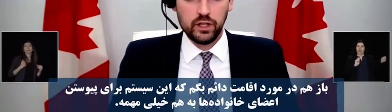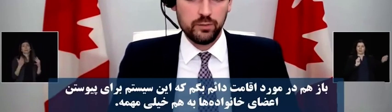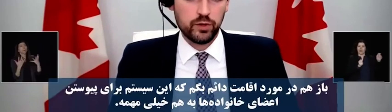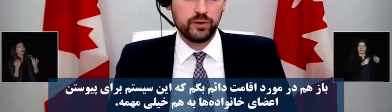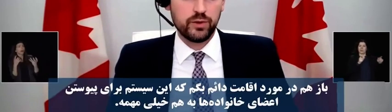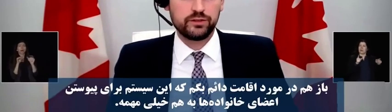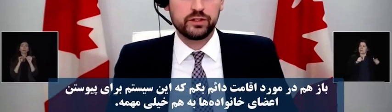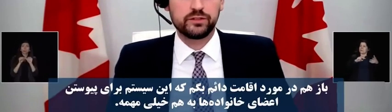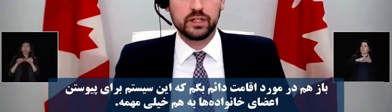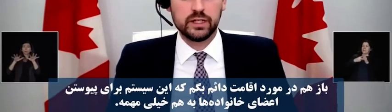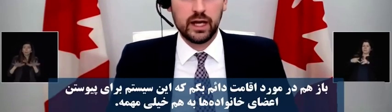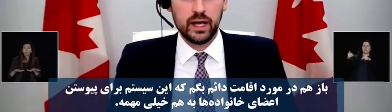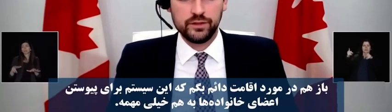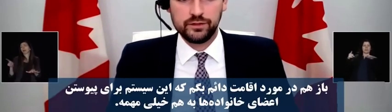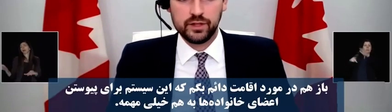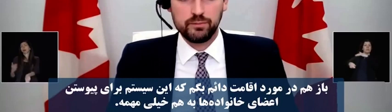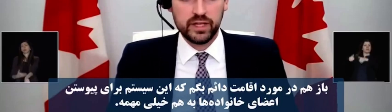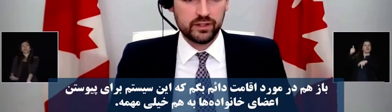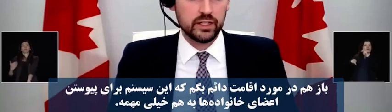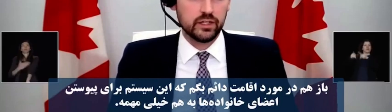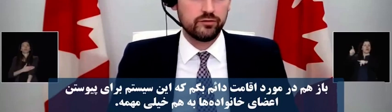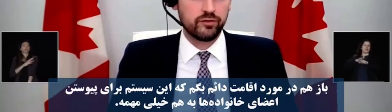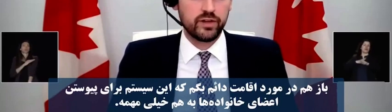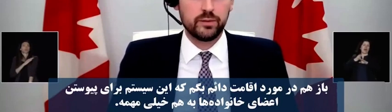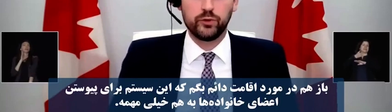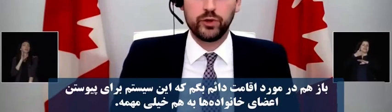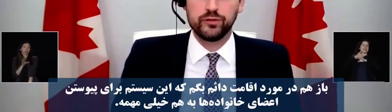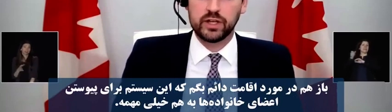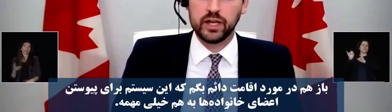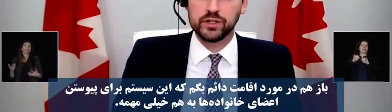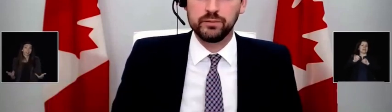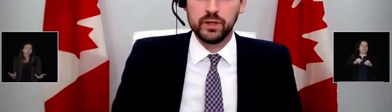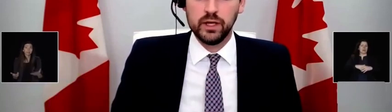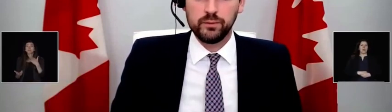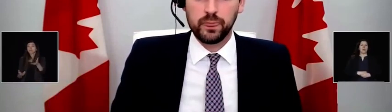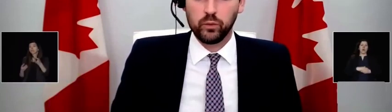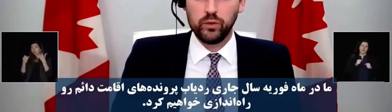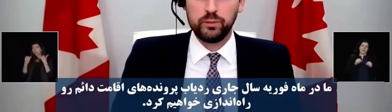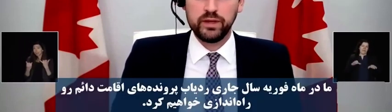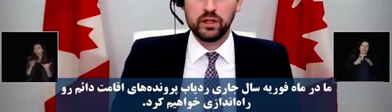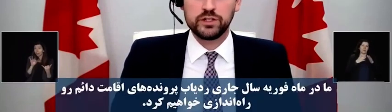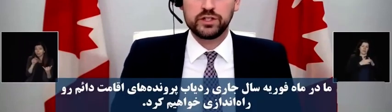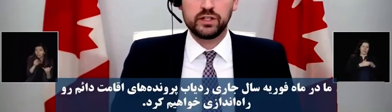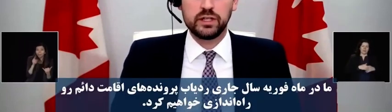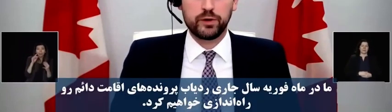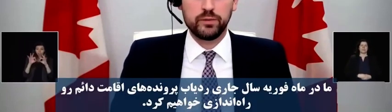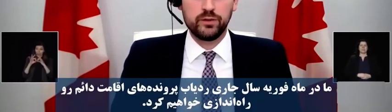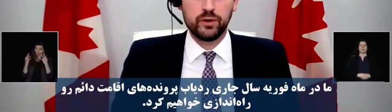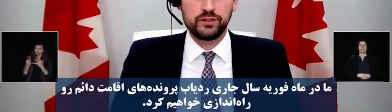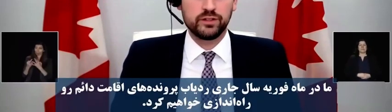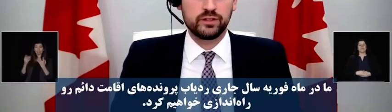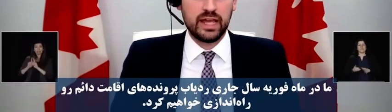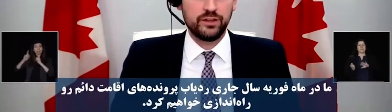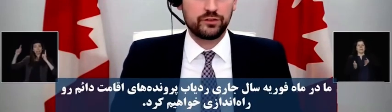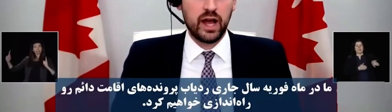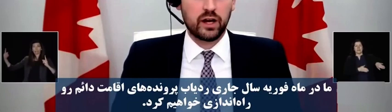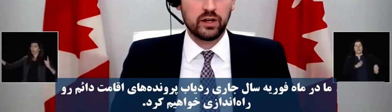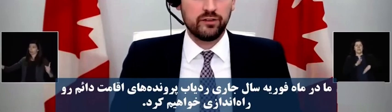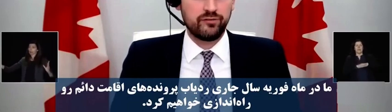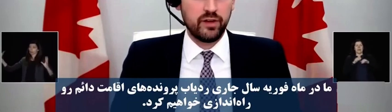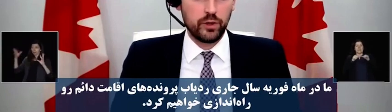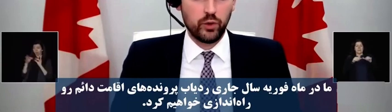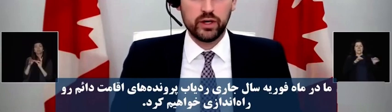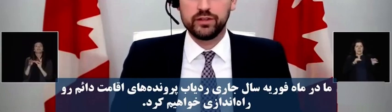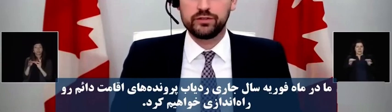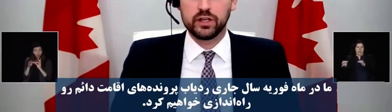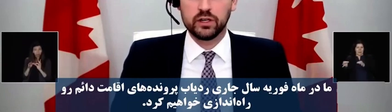Still on permanent residency, and this is a big deal for family reunification. We will be launching the permanent resident case tracker